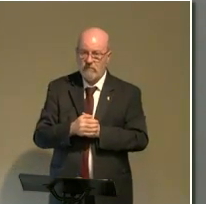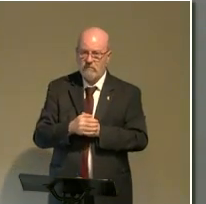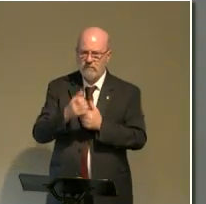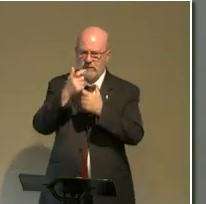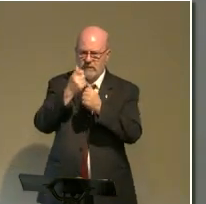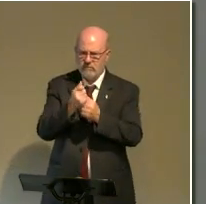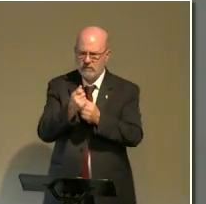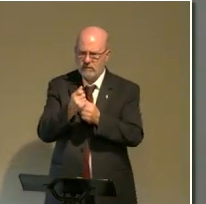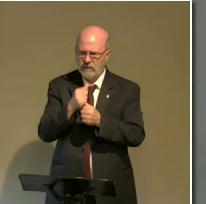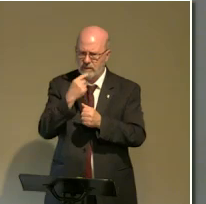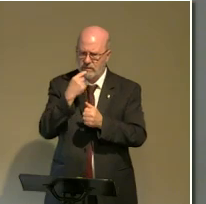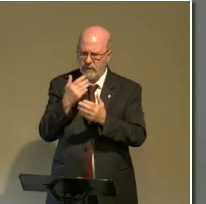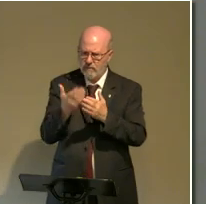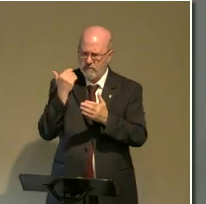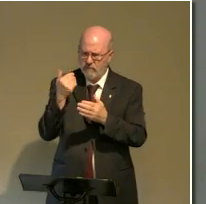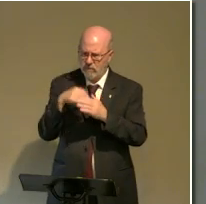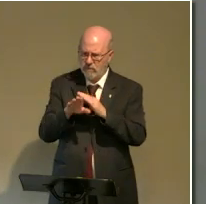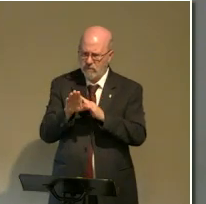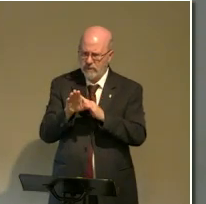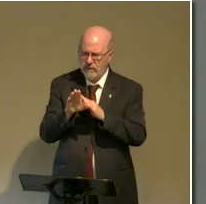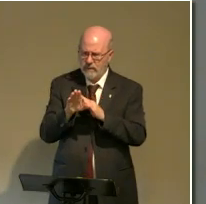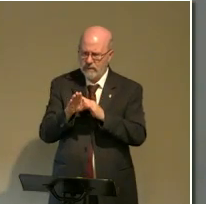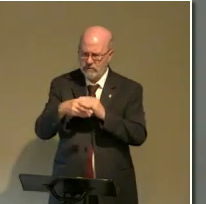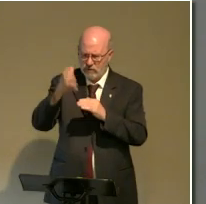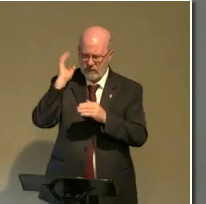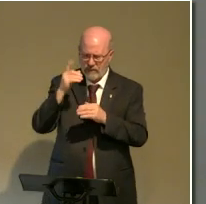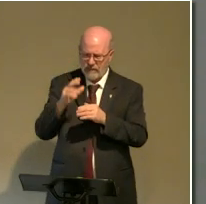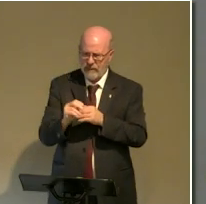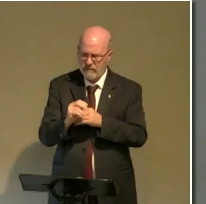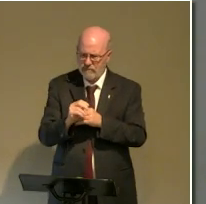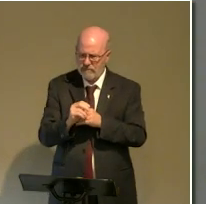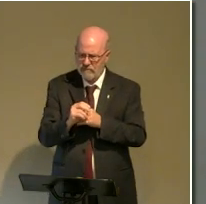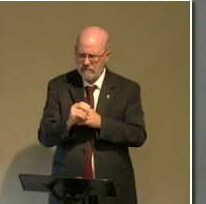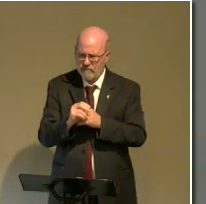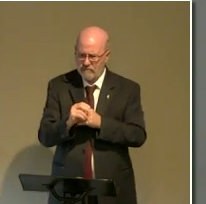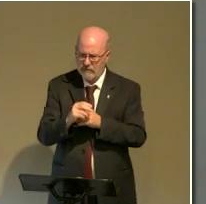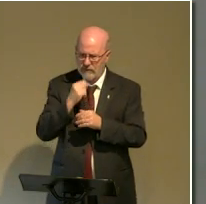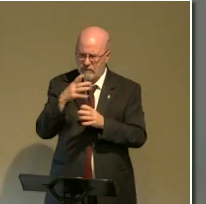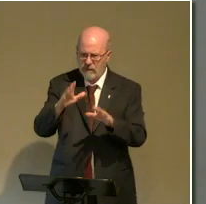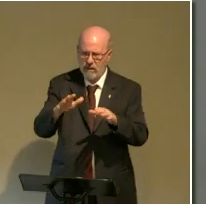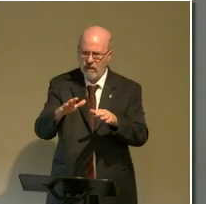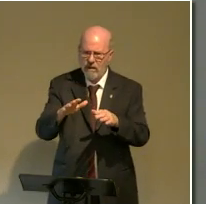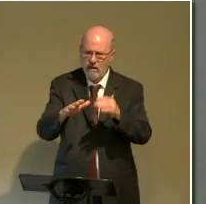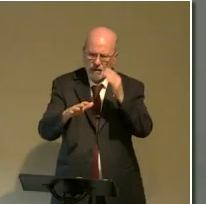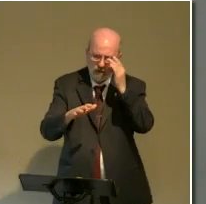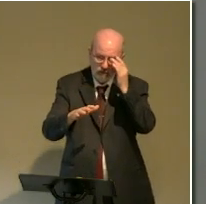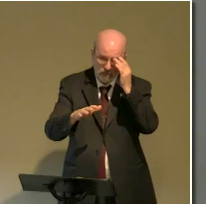interesting that he didn't say that before he went into the lion's den, right? He didn't say, hey,